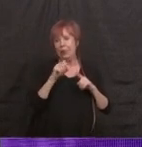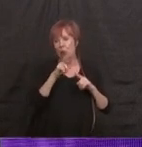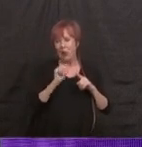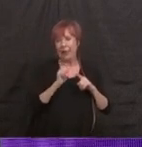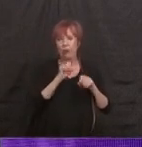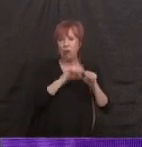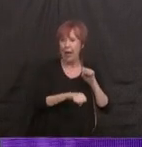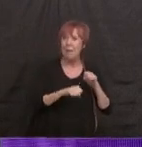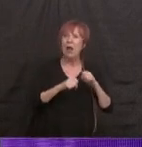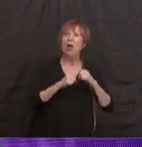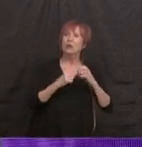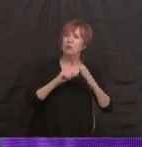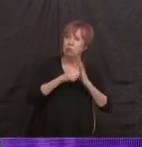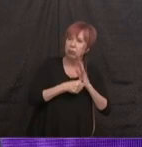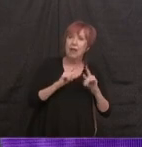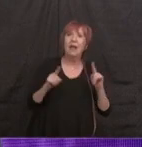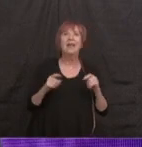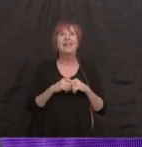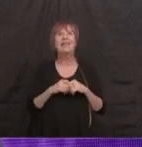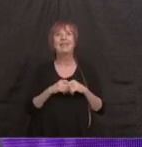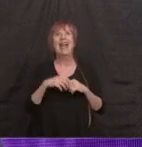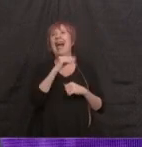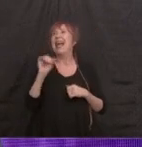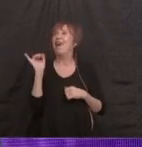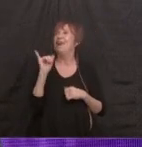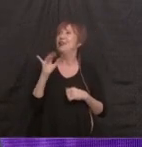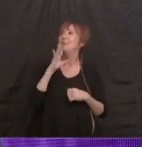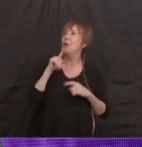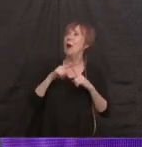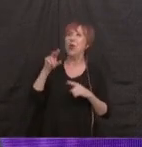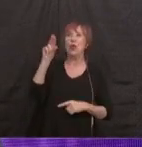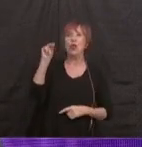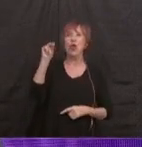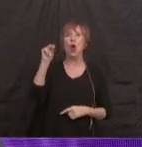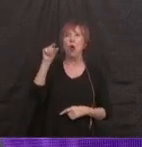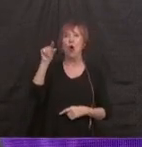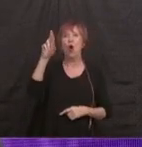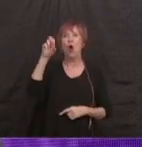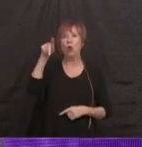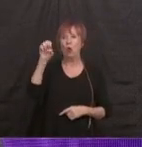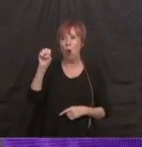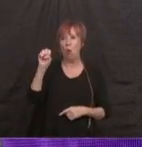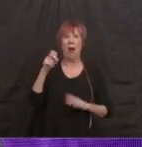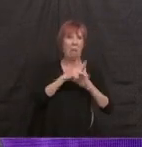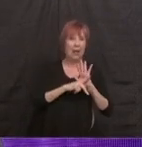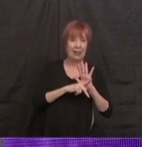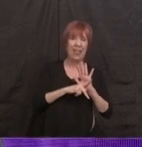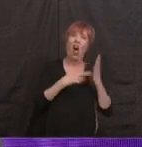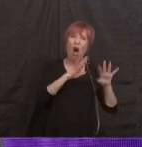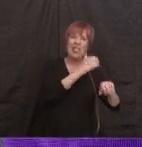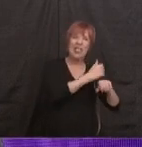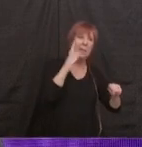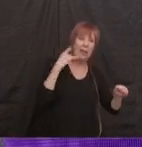I actually spoke about the no grope policy that we had already instituted in California law and brought it to New York. And then,